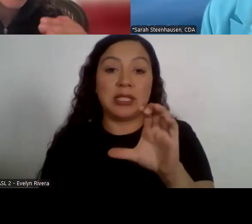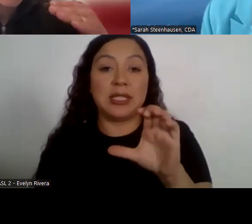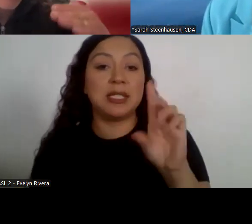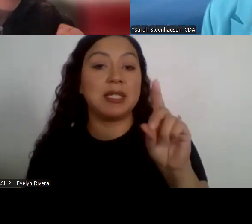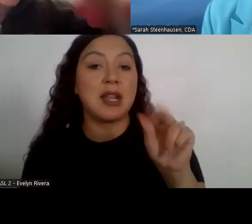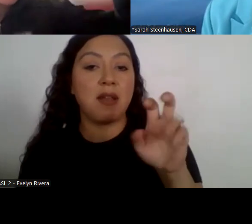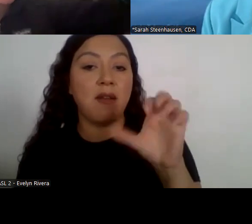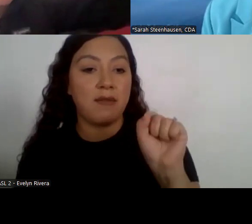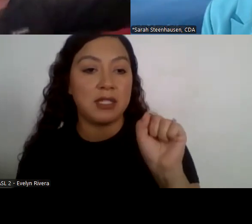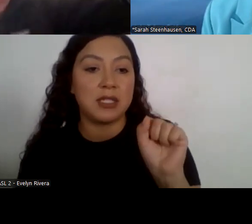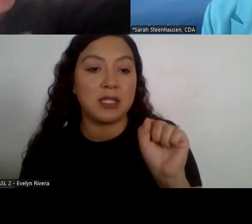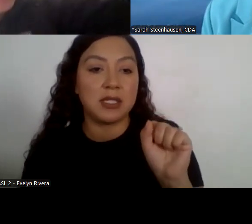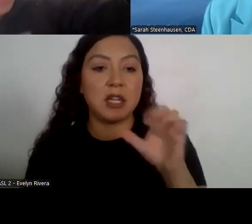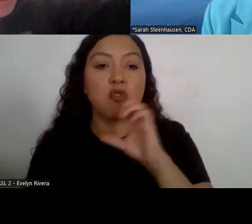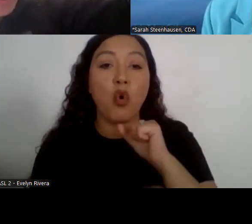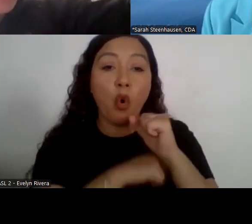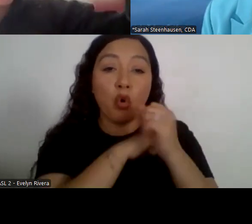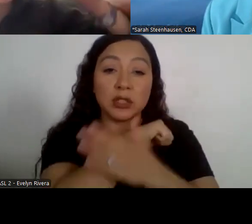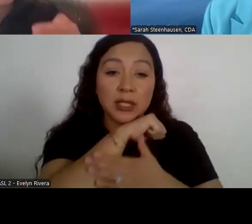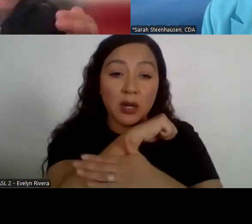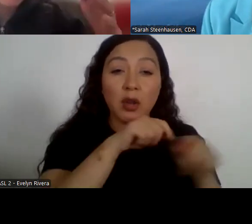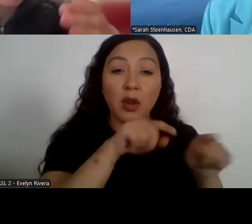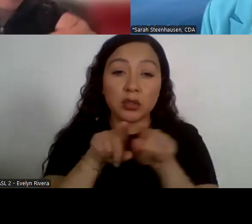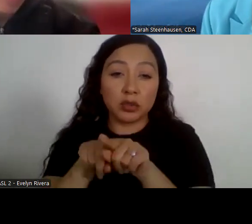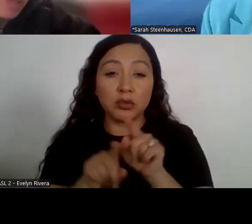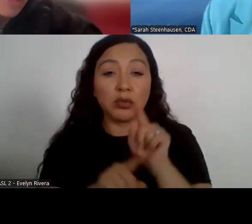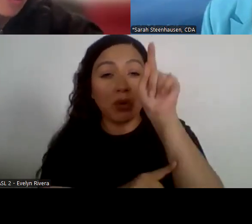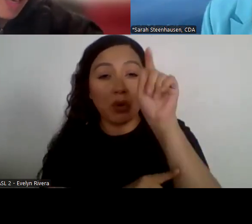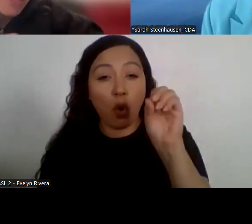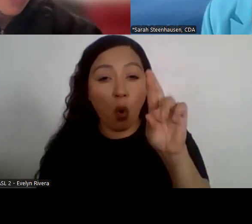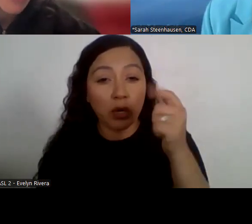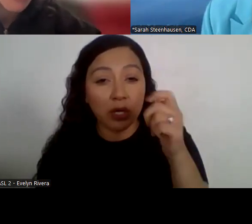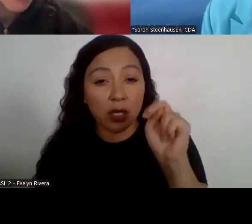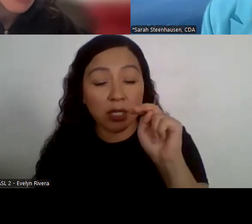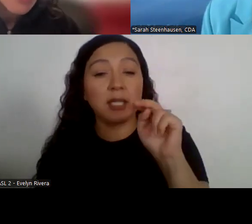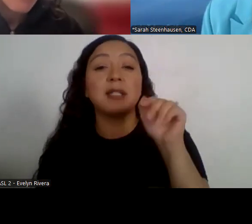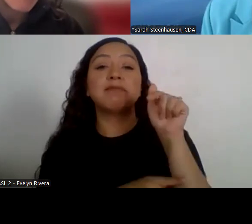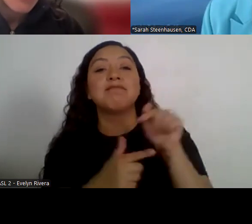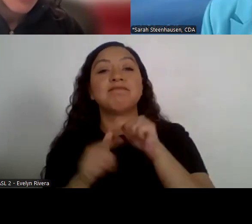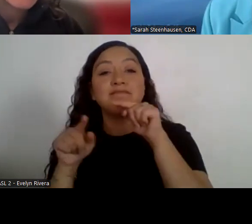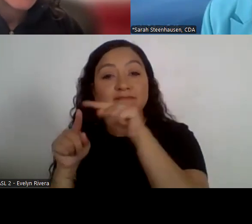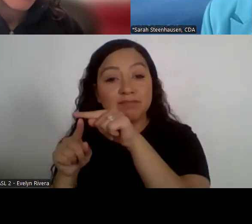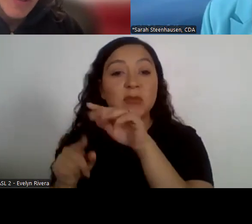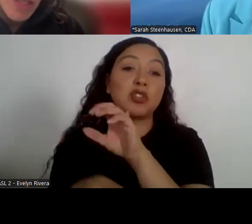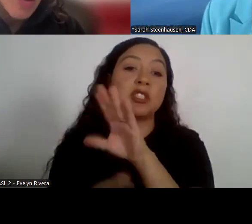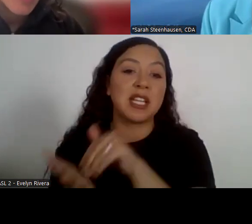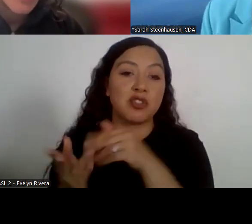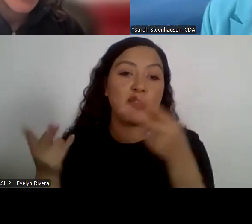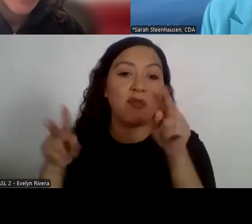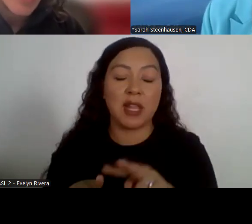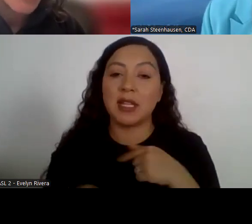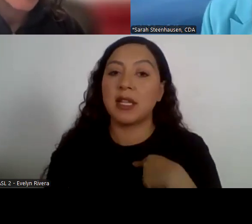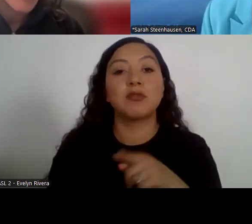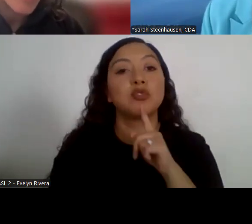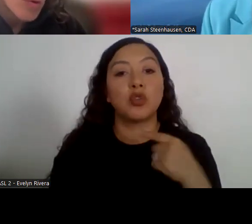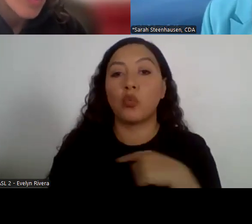also all the way to the Oregon border and then all the way kind of through the Central Valley. And definitely we connect